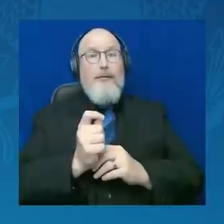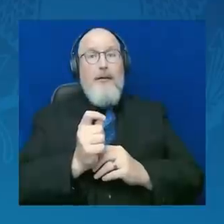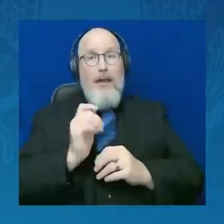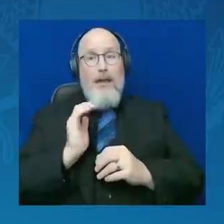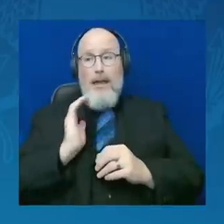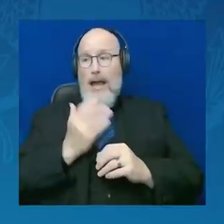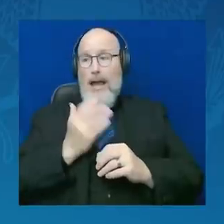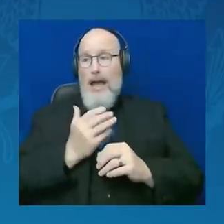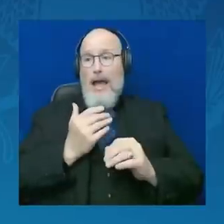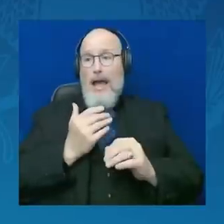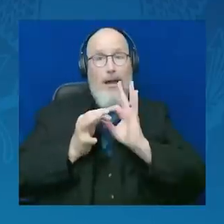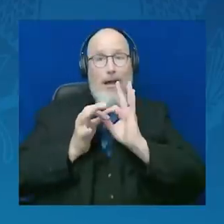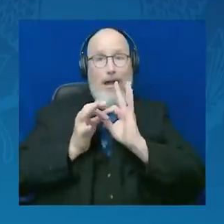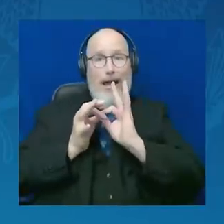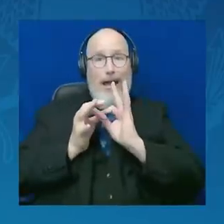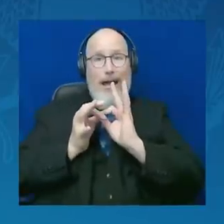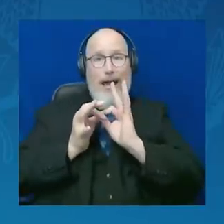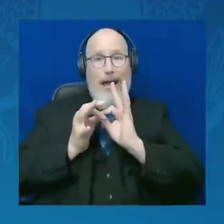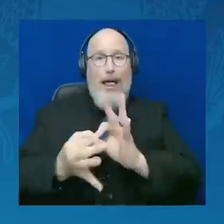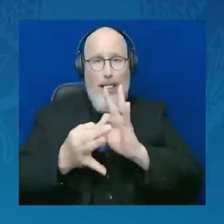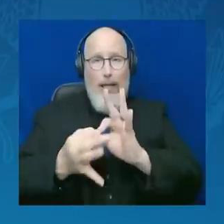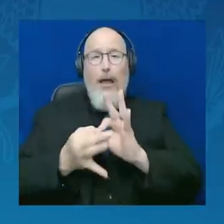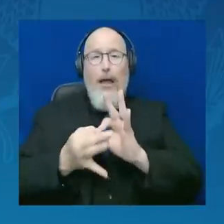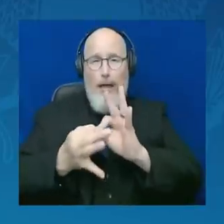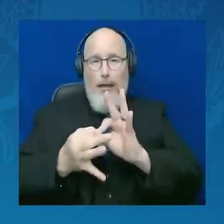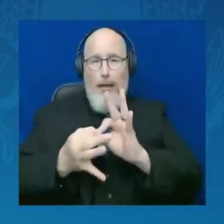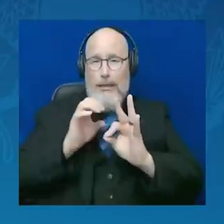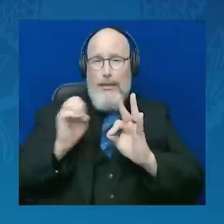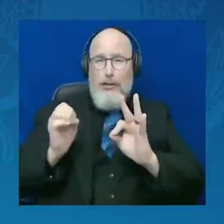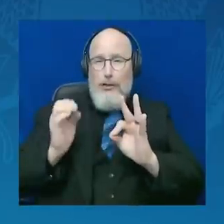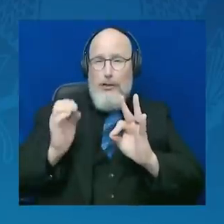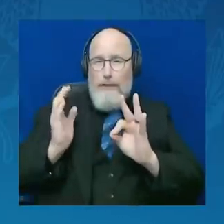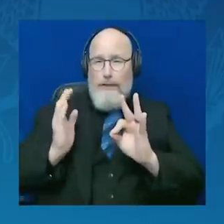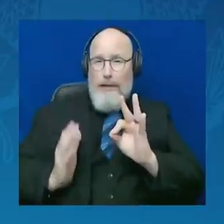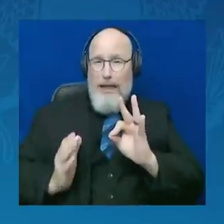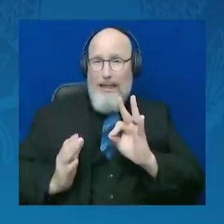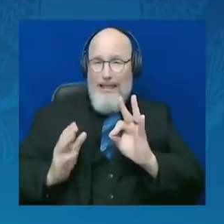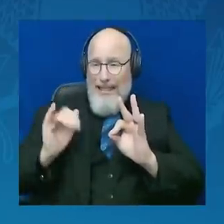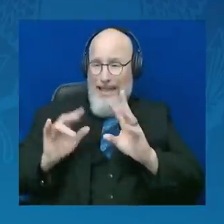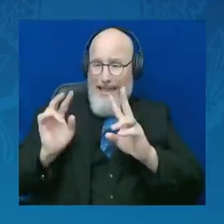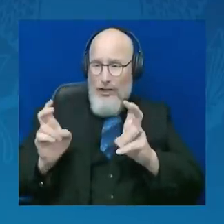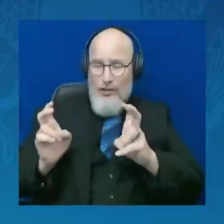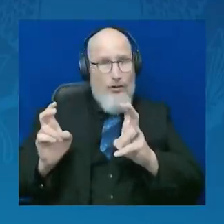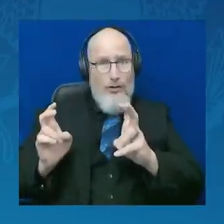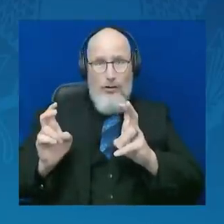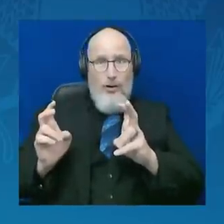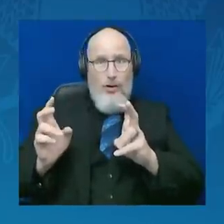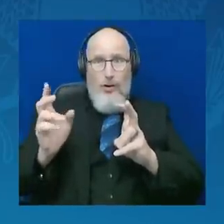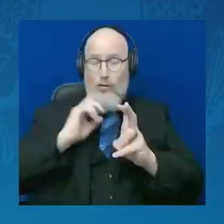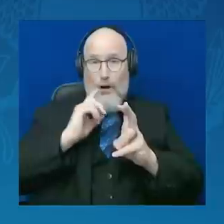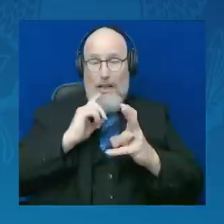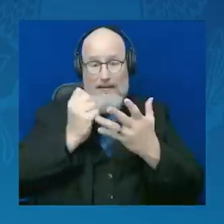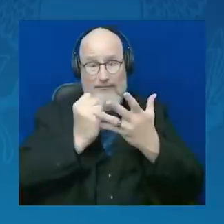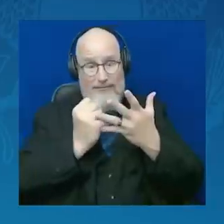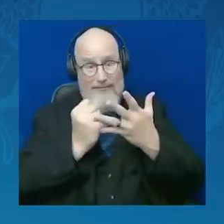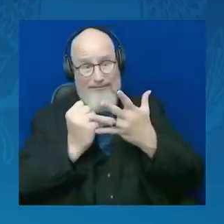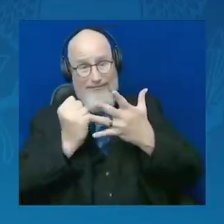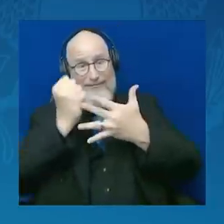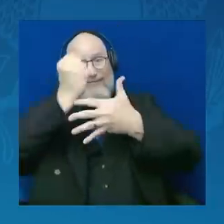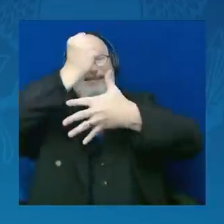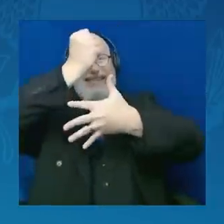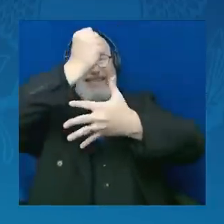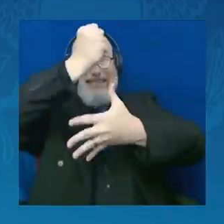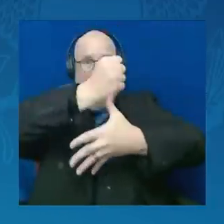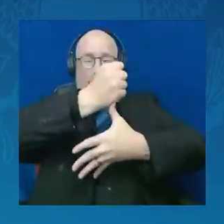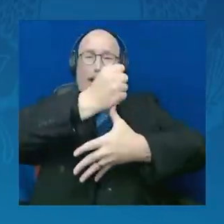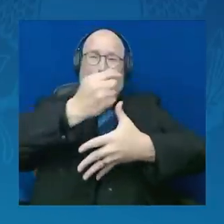flank is something that occupies one of our highest priorities in terms of paying attention